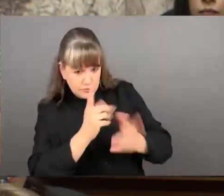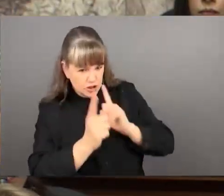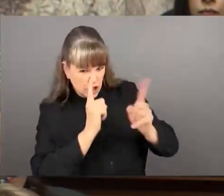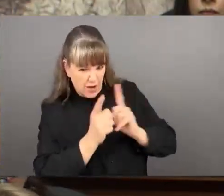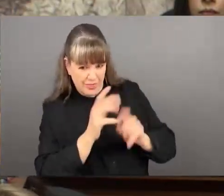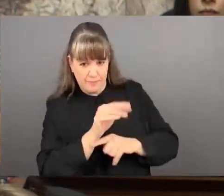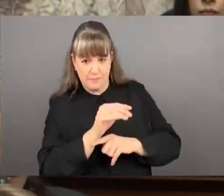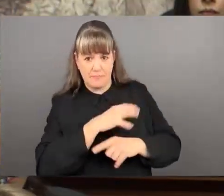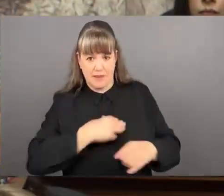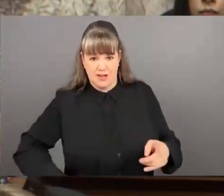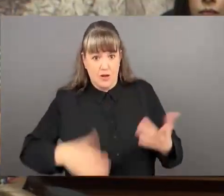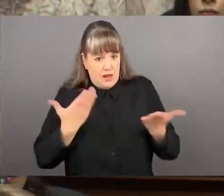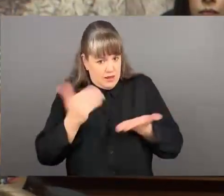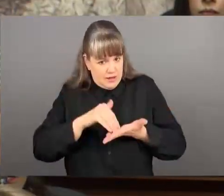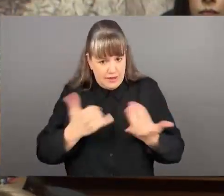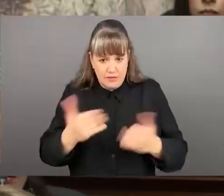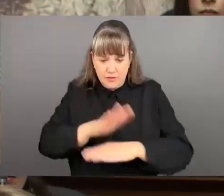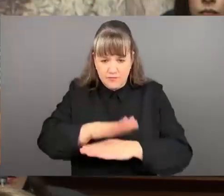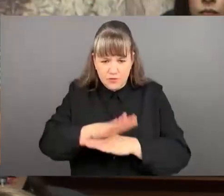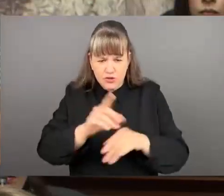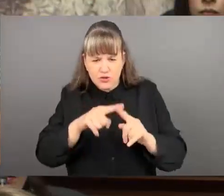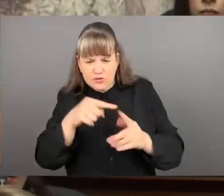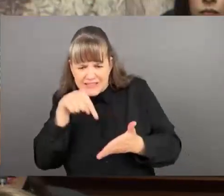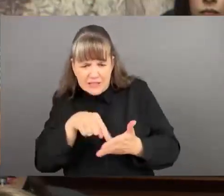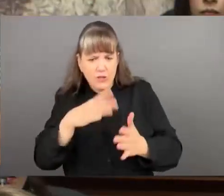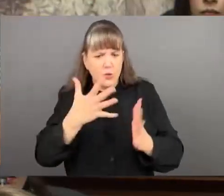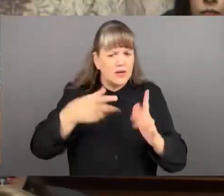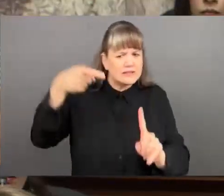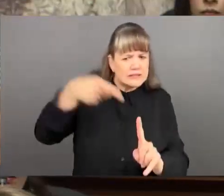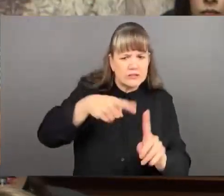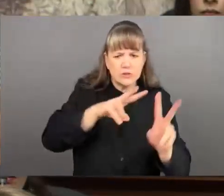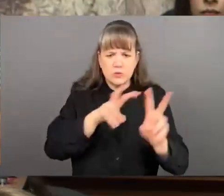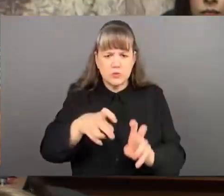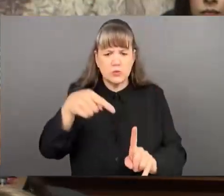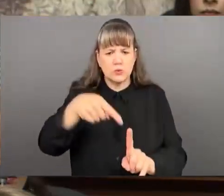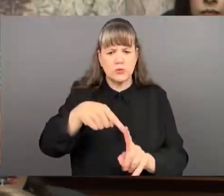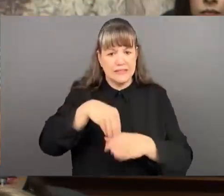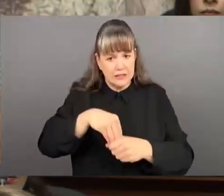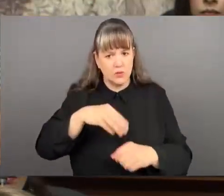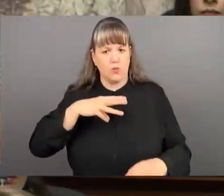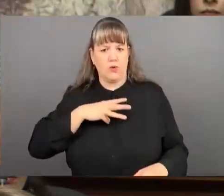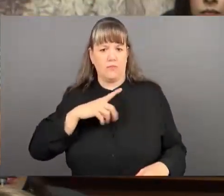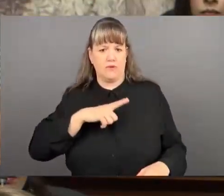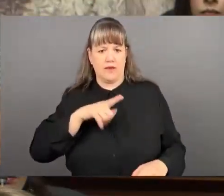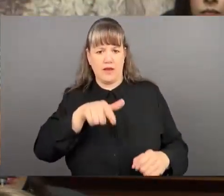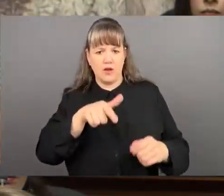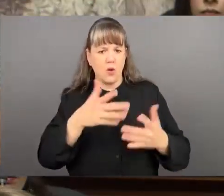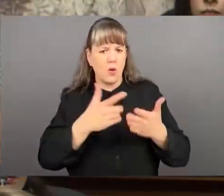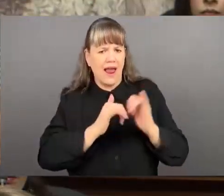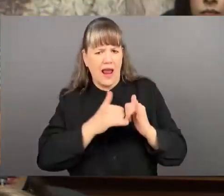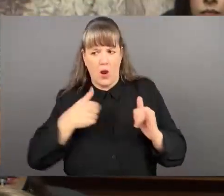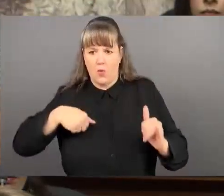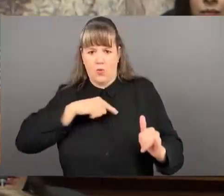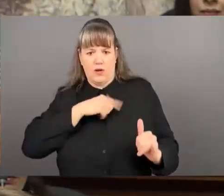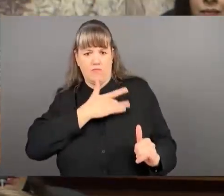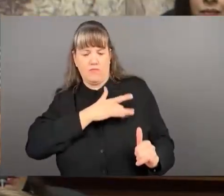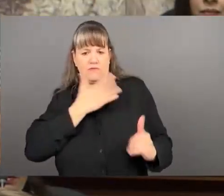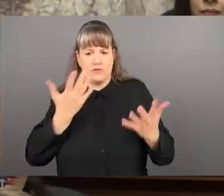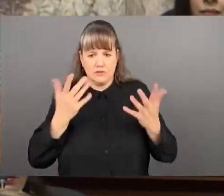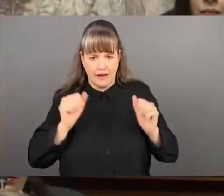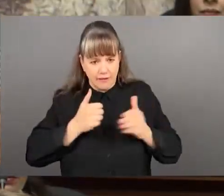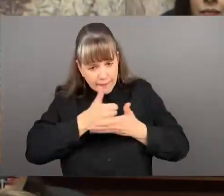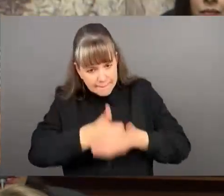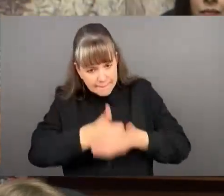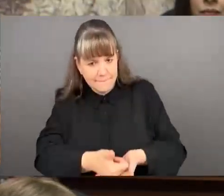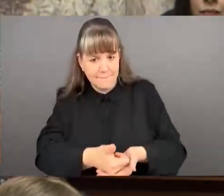directly what are the issues facing Williams Lake and what the province can help. And I'm actually going to get to that. It's